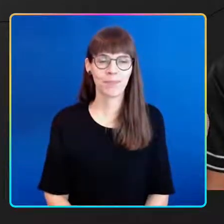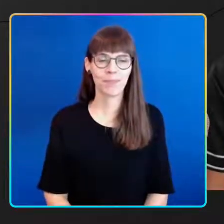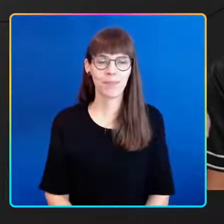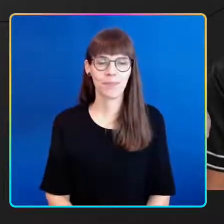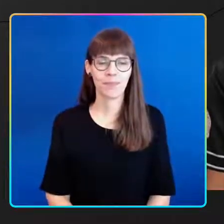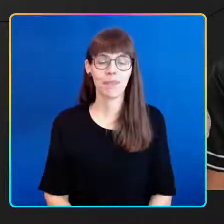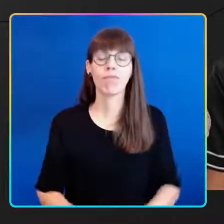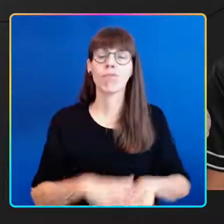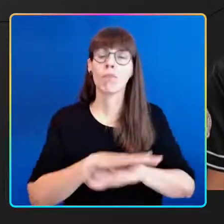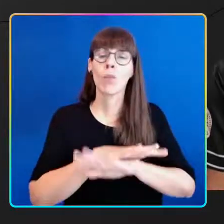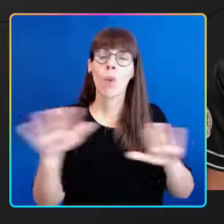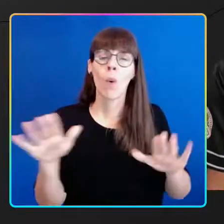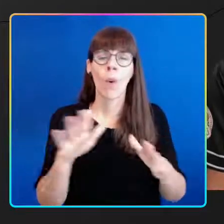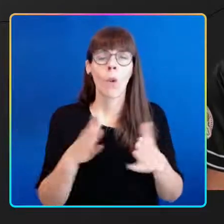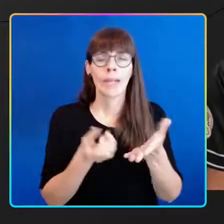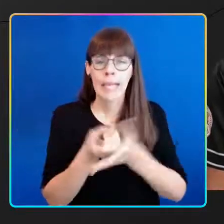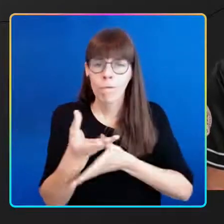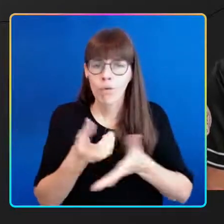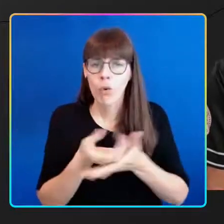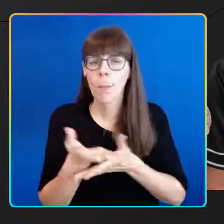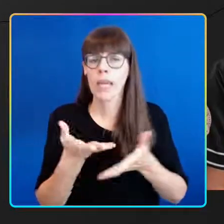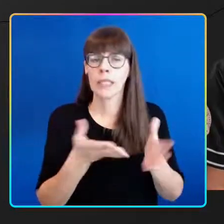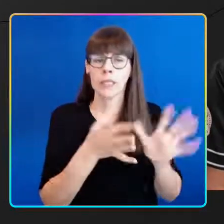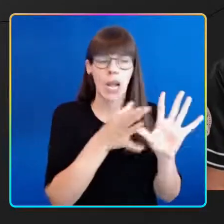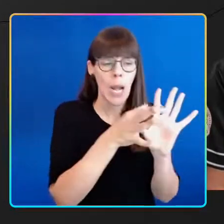the information can be found on our website,